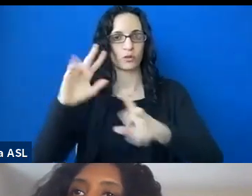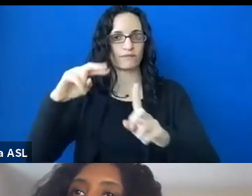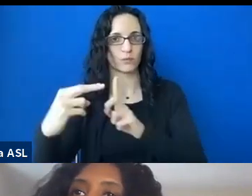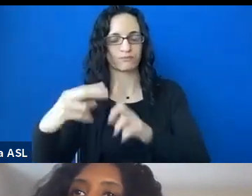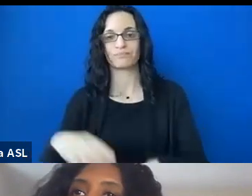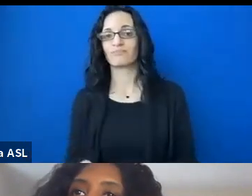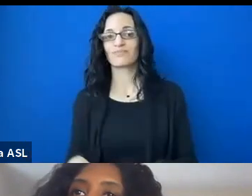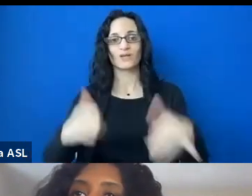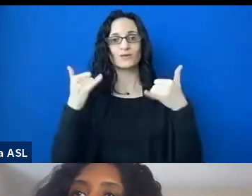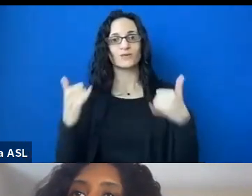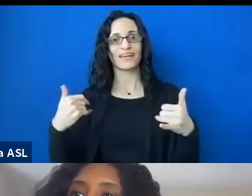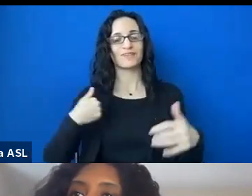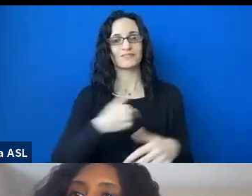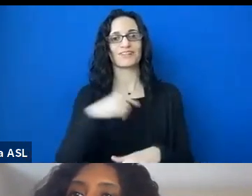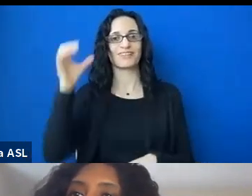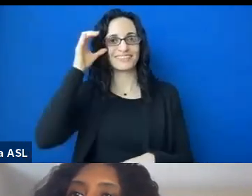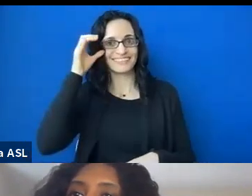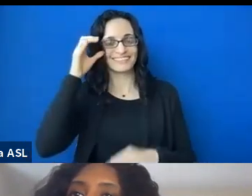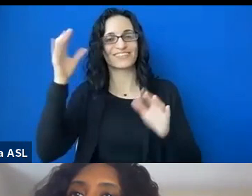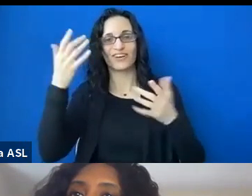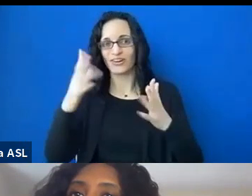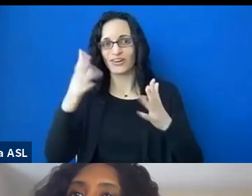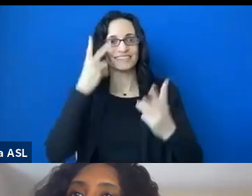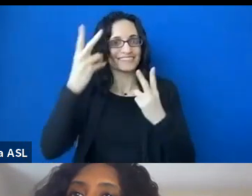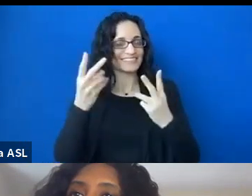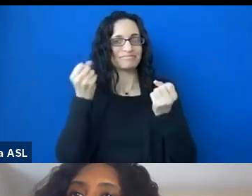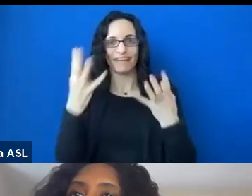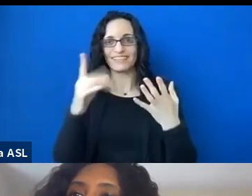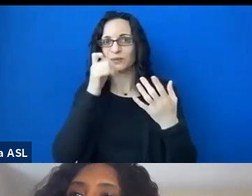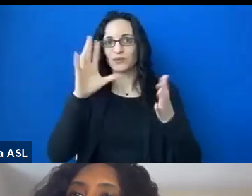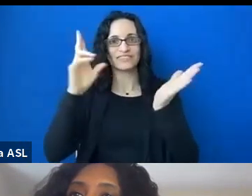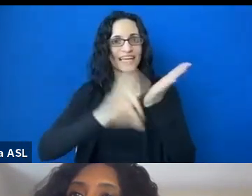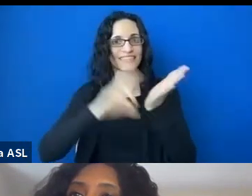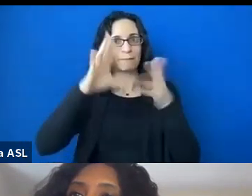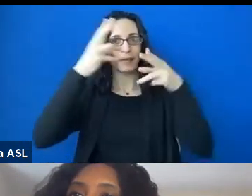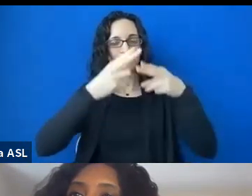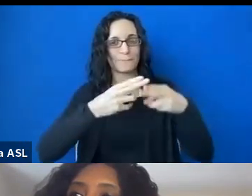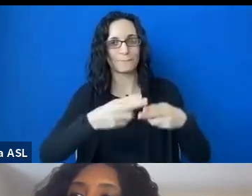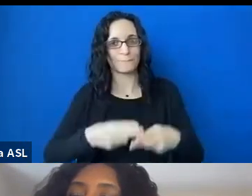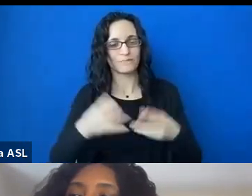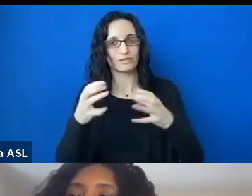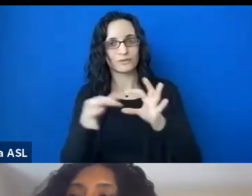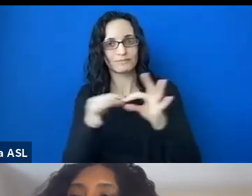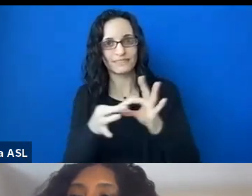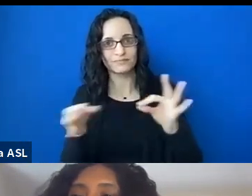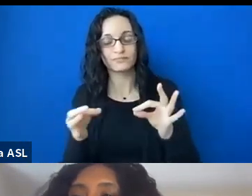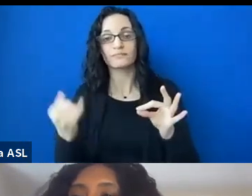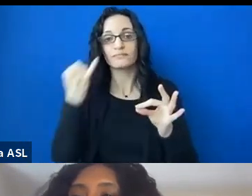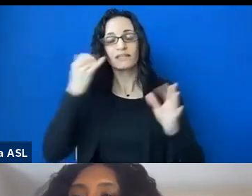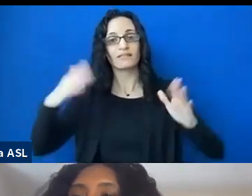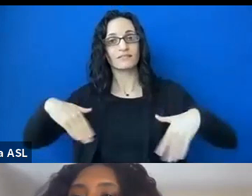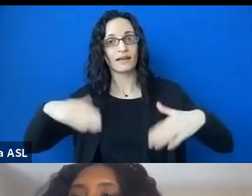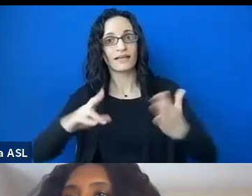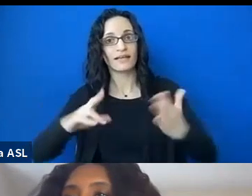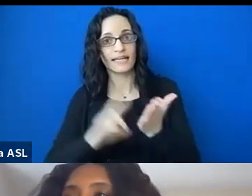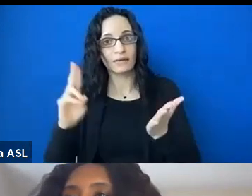you have already signed up, and please, if you have the opportunity, if you have not done so already,